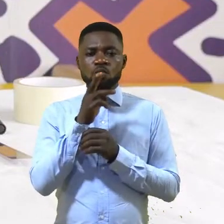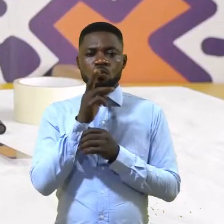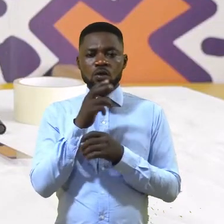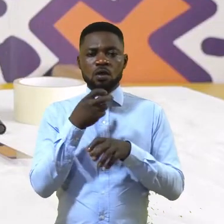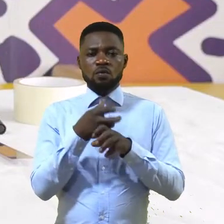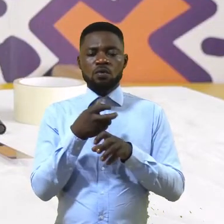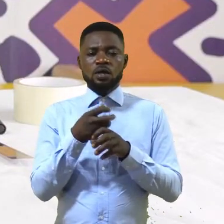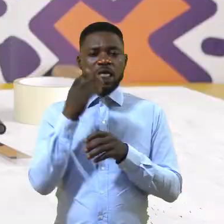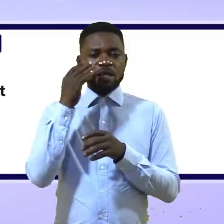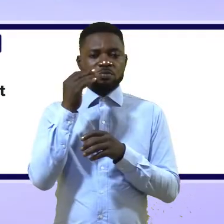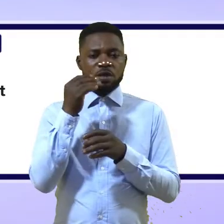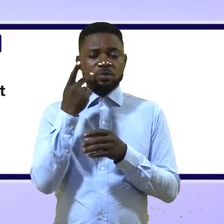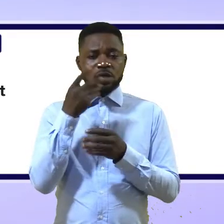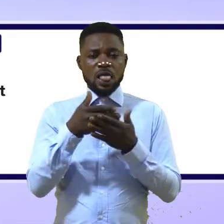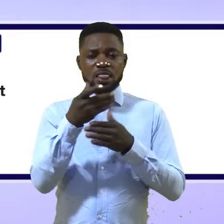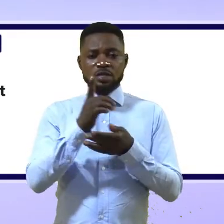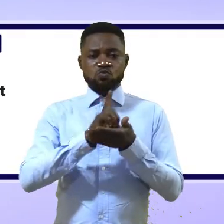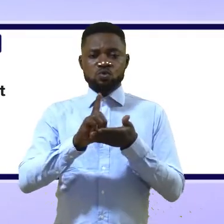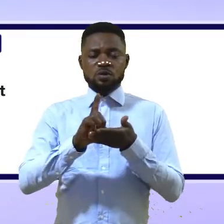week. Bye.